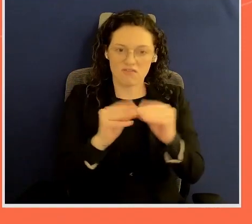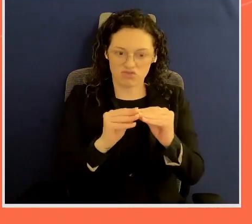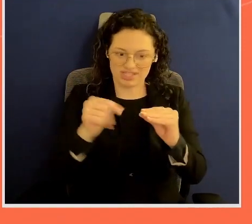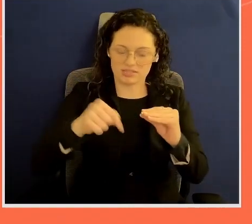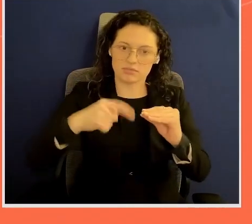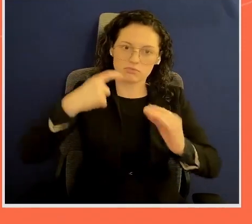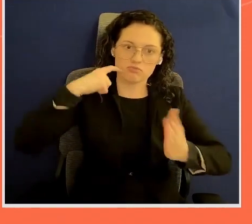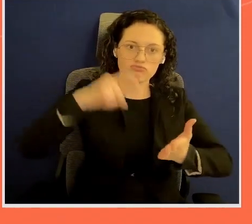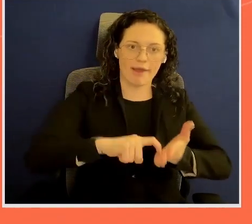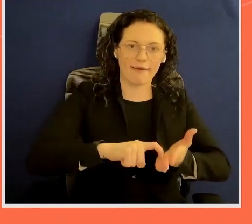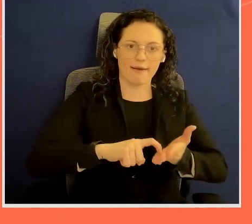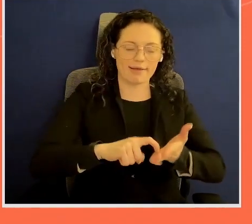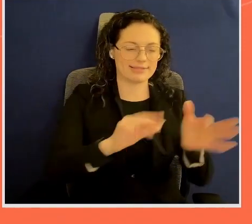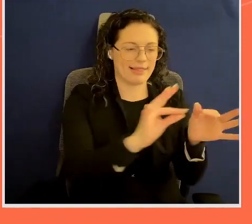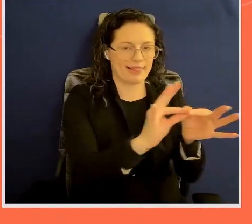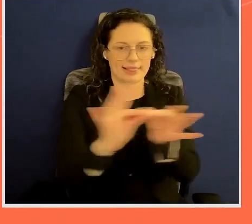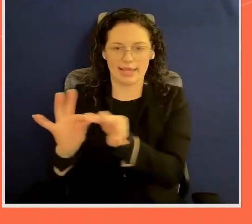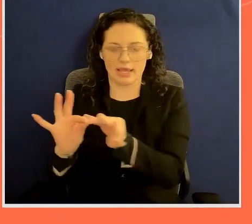The plan